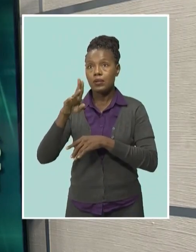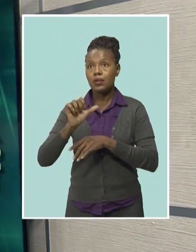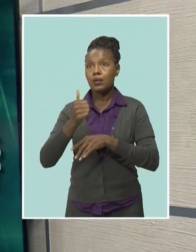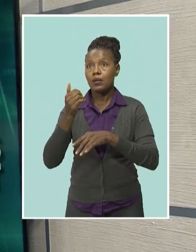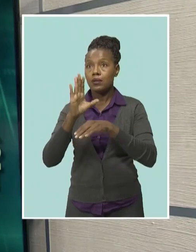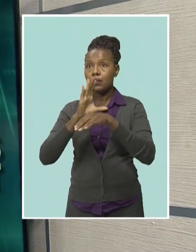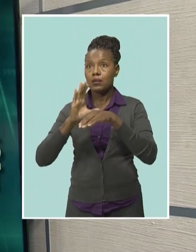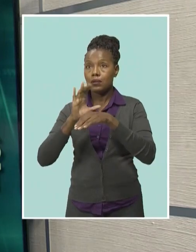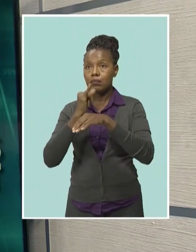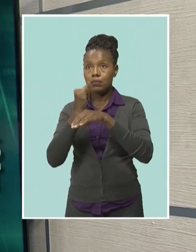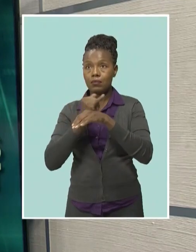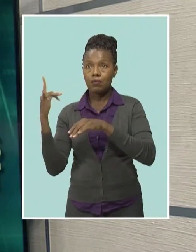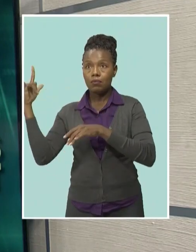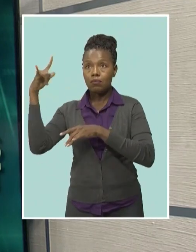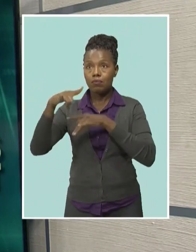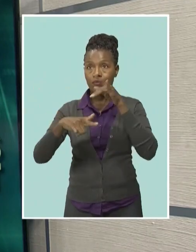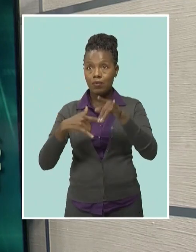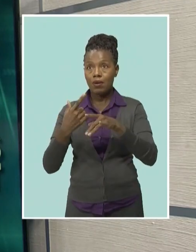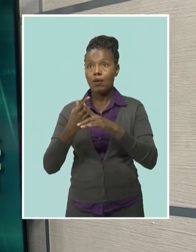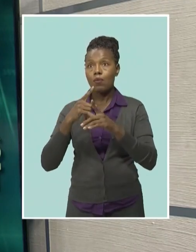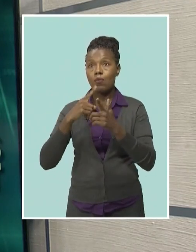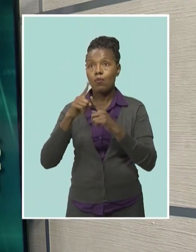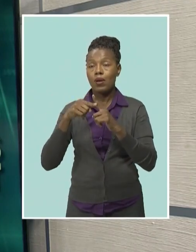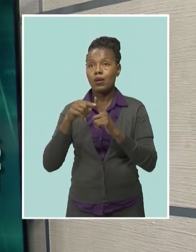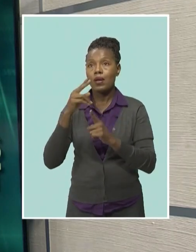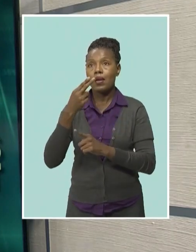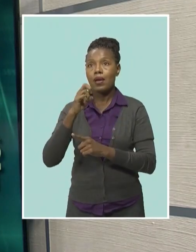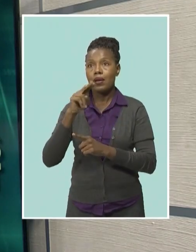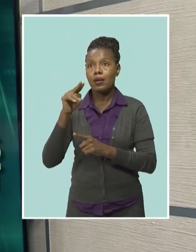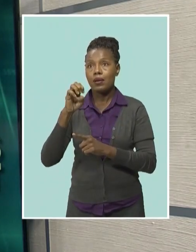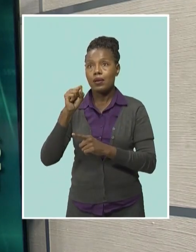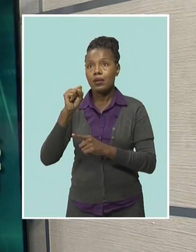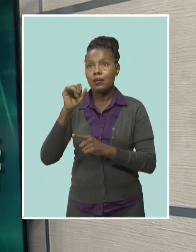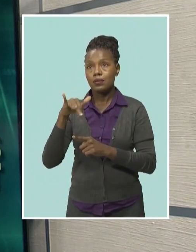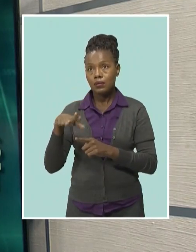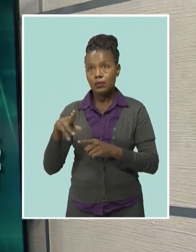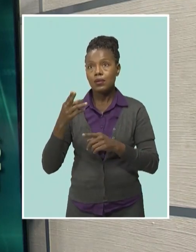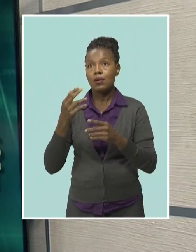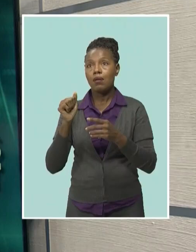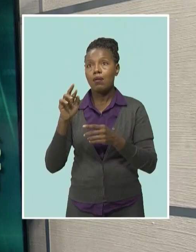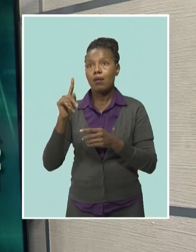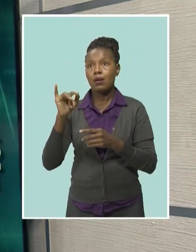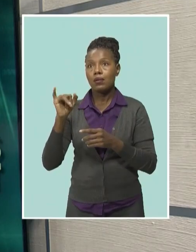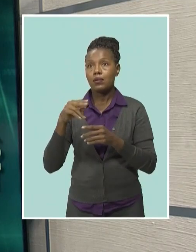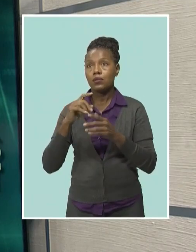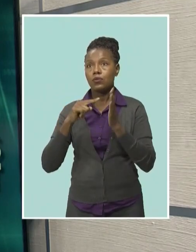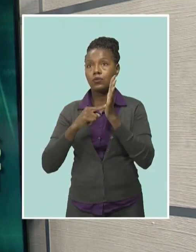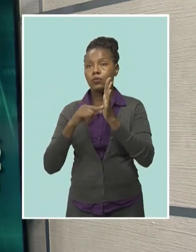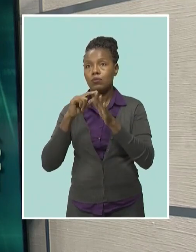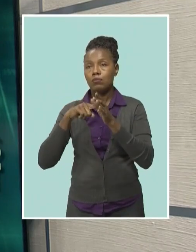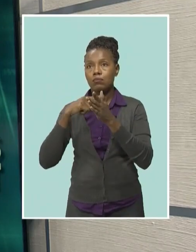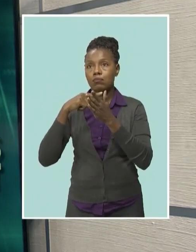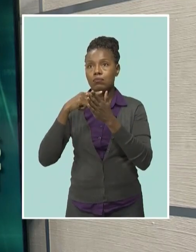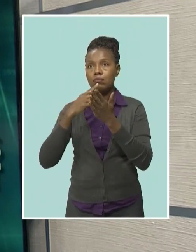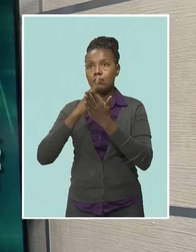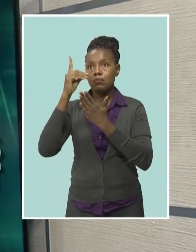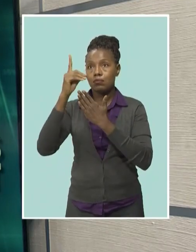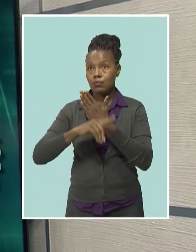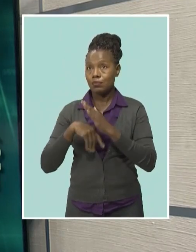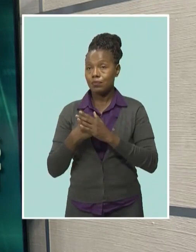Hennessy Artistry show is held next month. Shem Scantlebury, Air Antilles representative for the Windward Islands, says there will be a